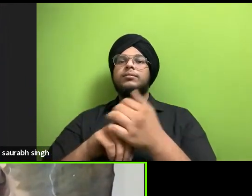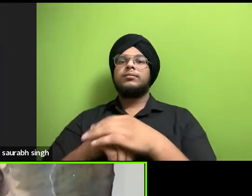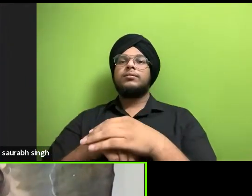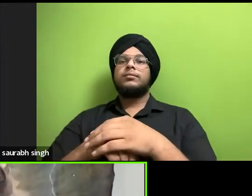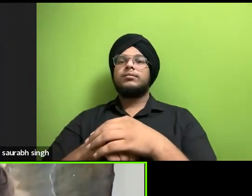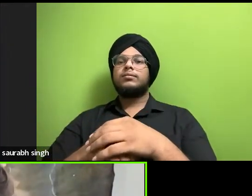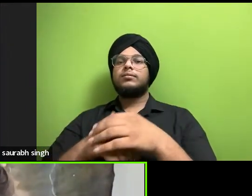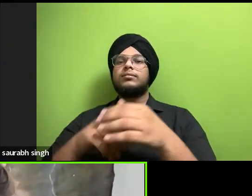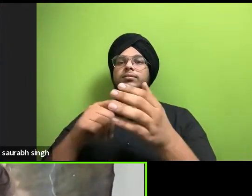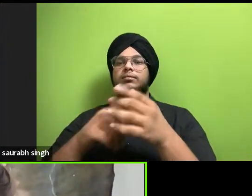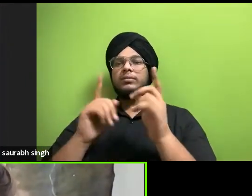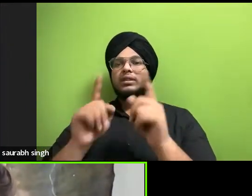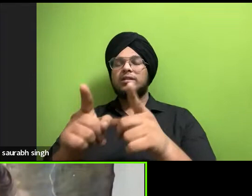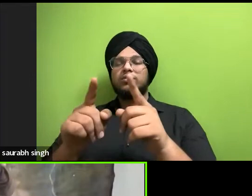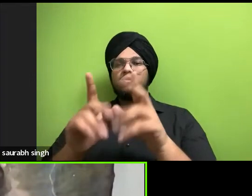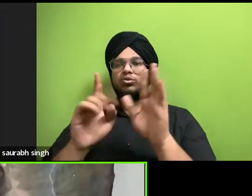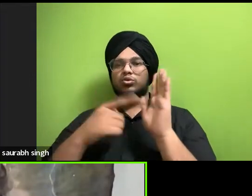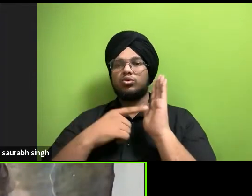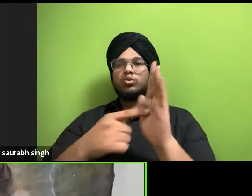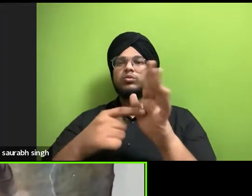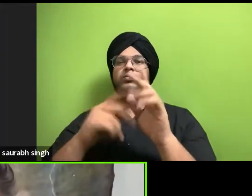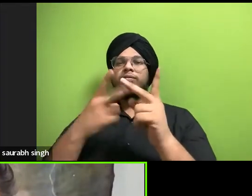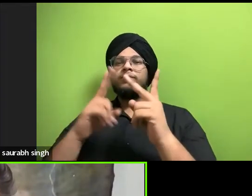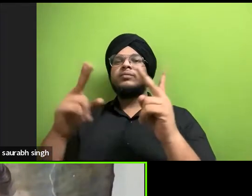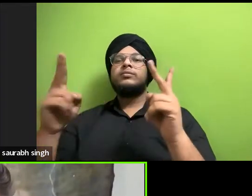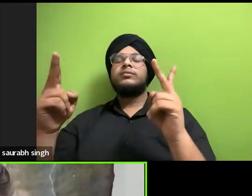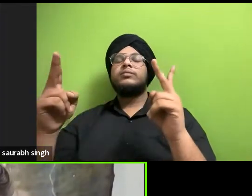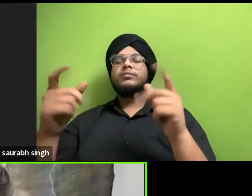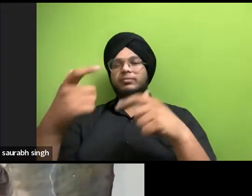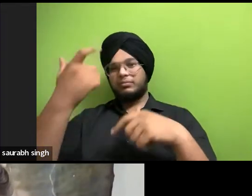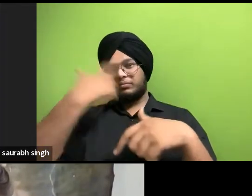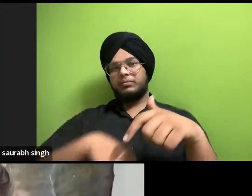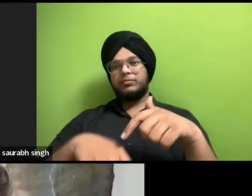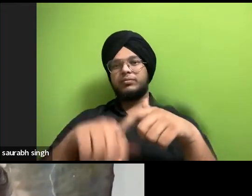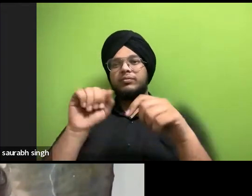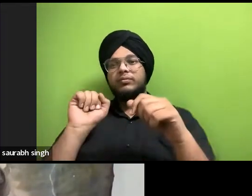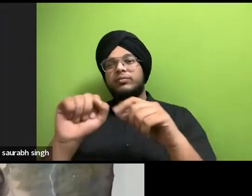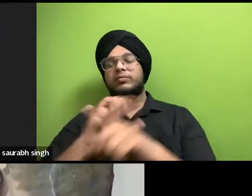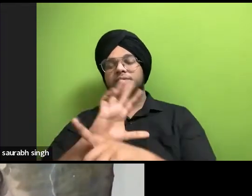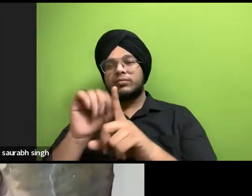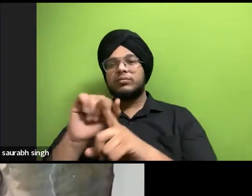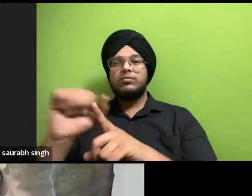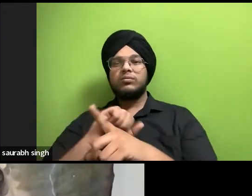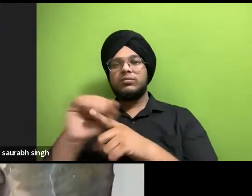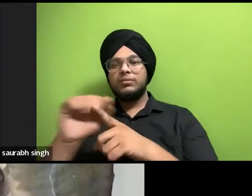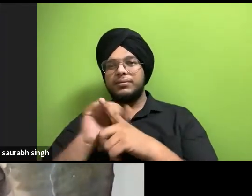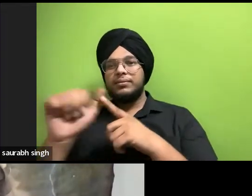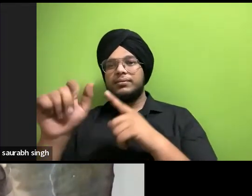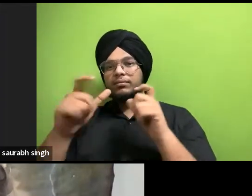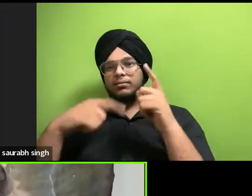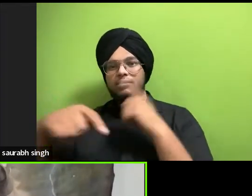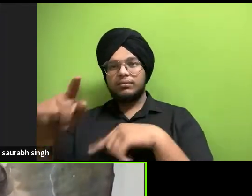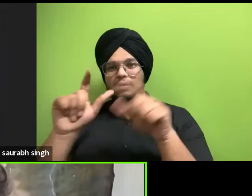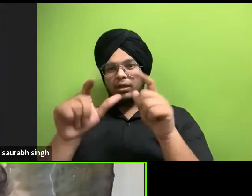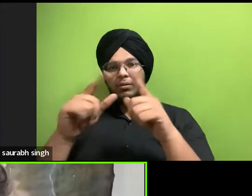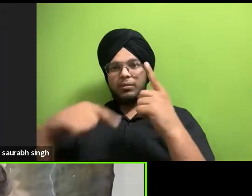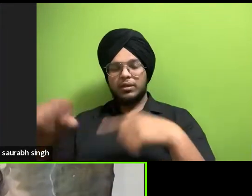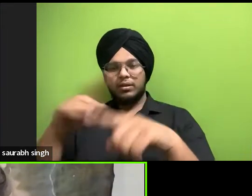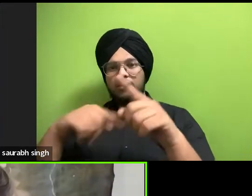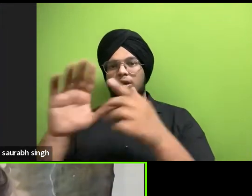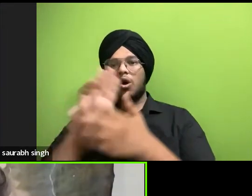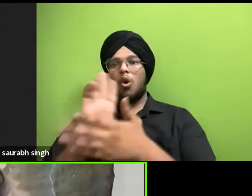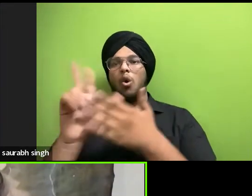It has defined the city's character. And I think the fact that the people of Hong